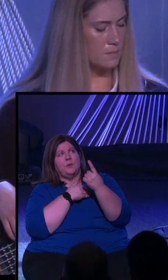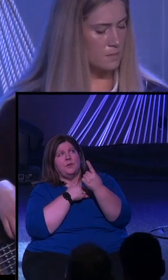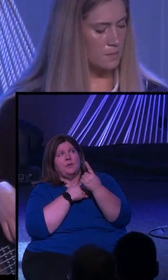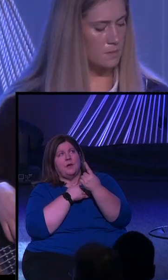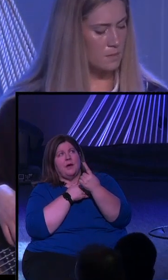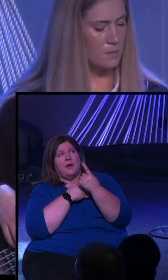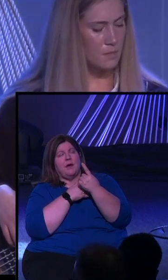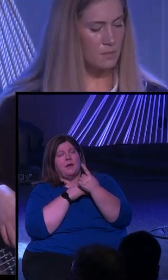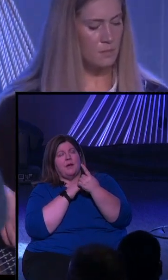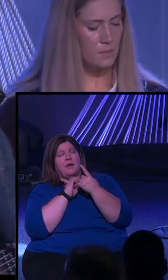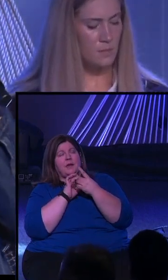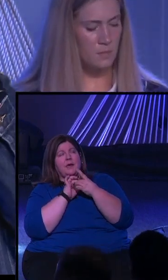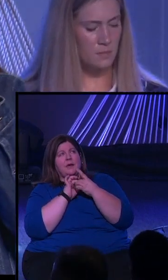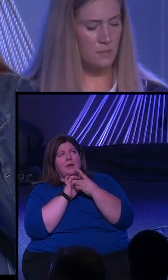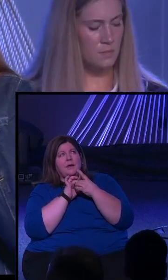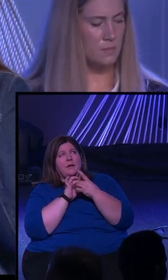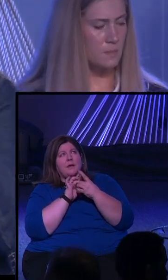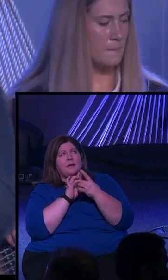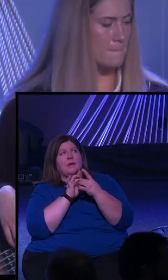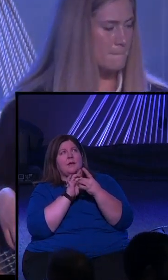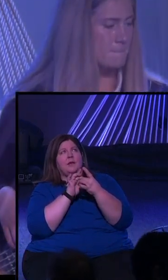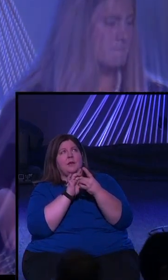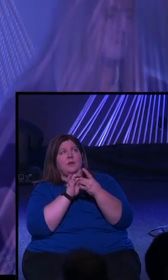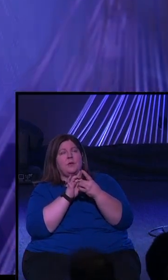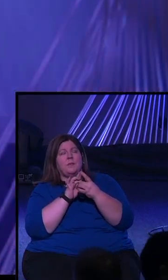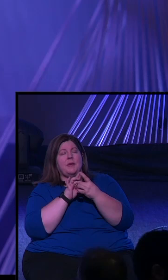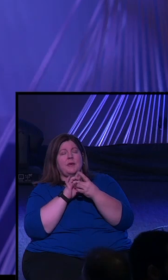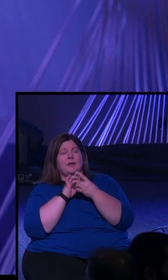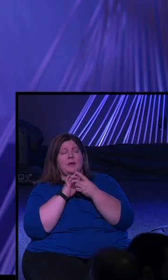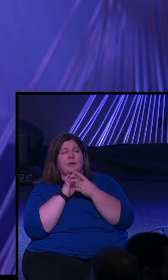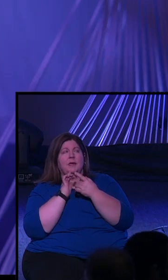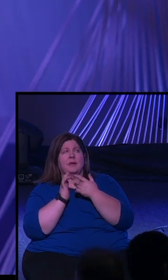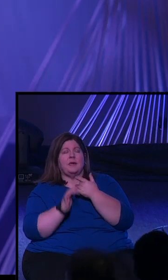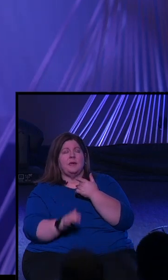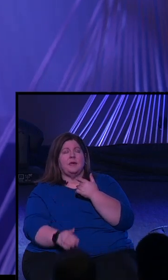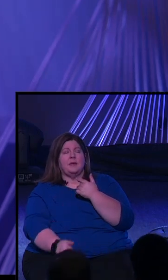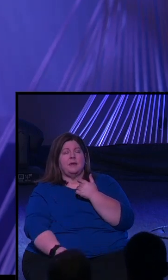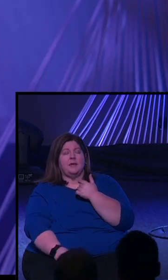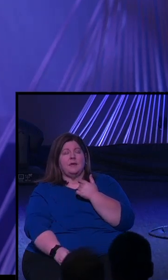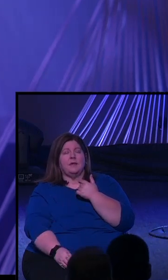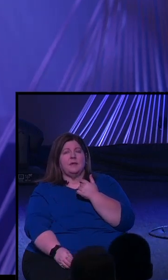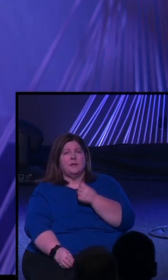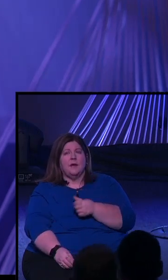you draw near to me.